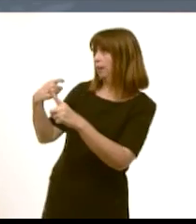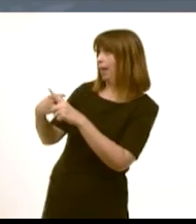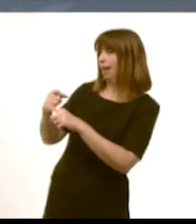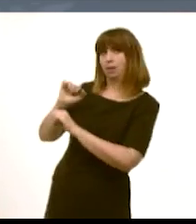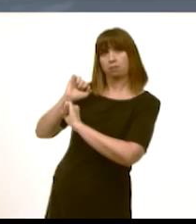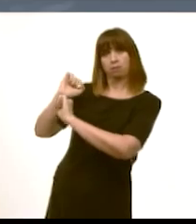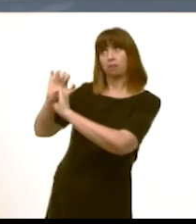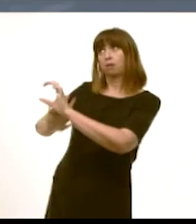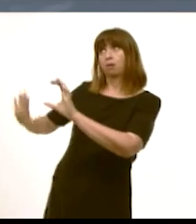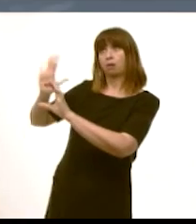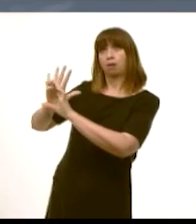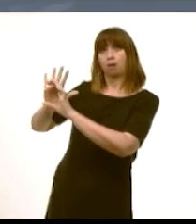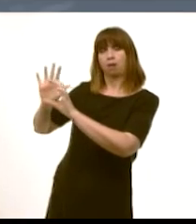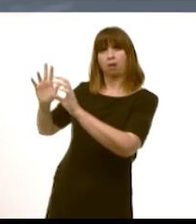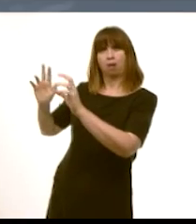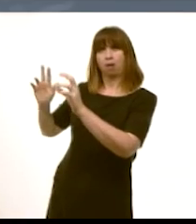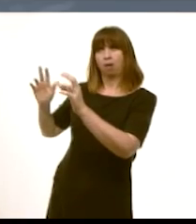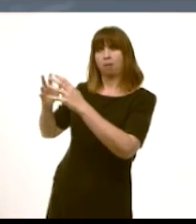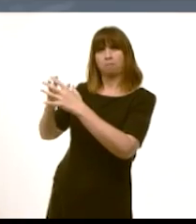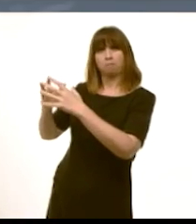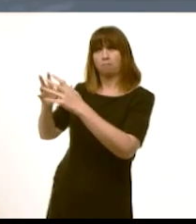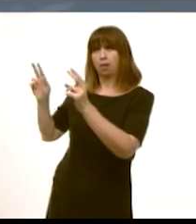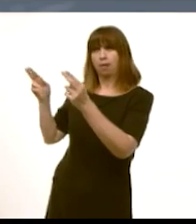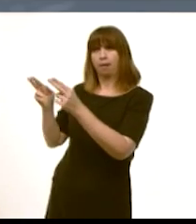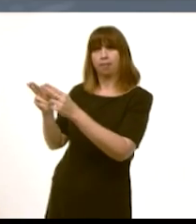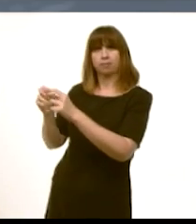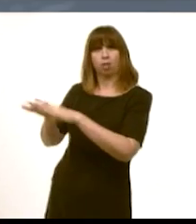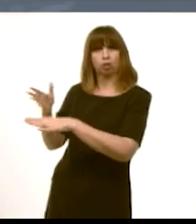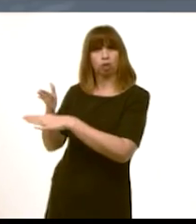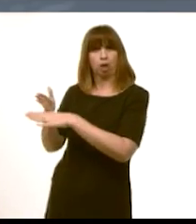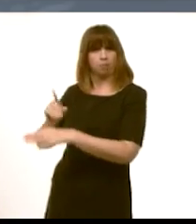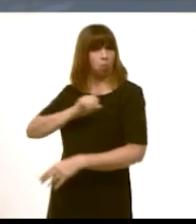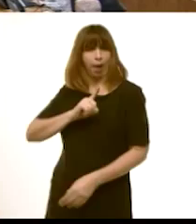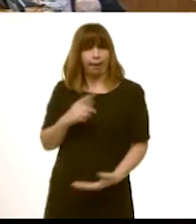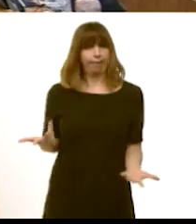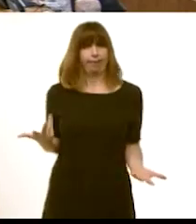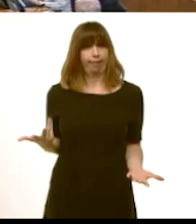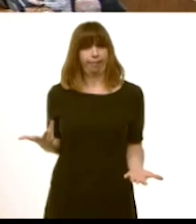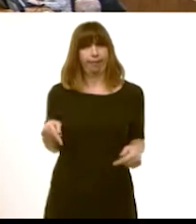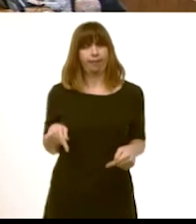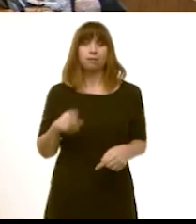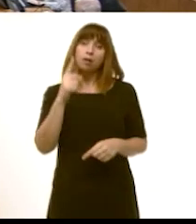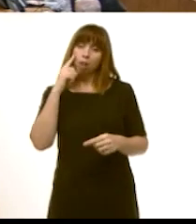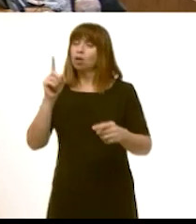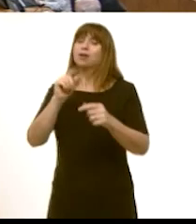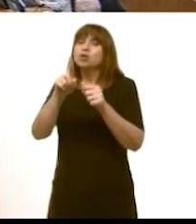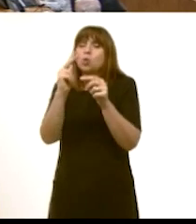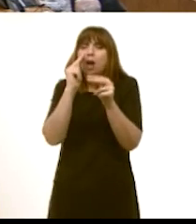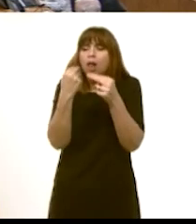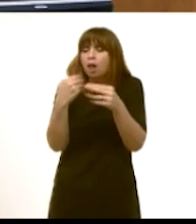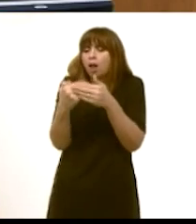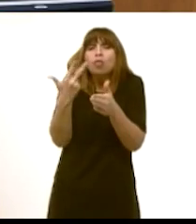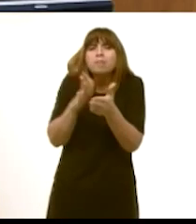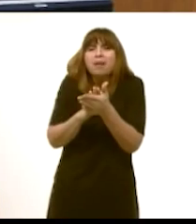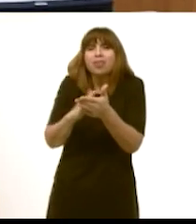unemployment fell. Why do you think these situations are occurring? Well, as I say, if you look at the trend over a year rather than the quarter, you can see